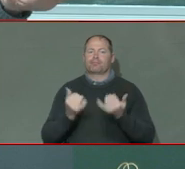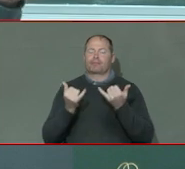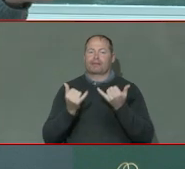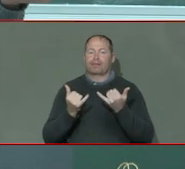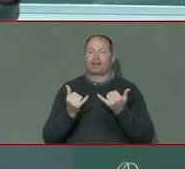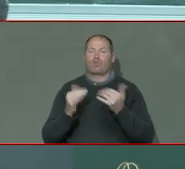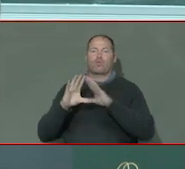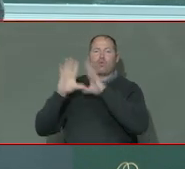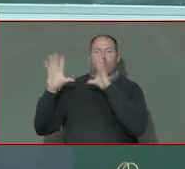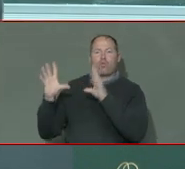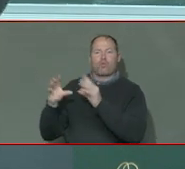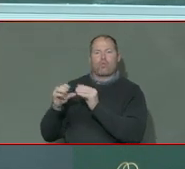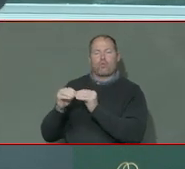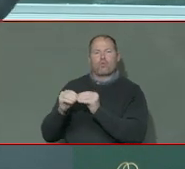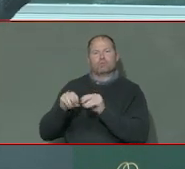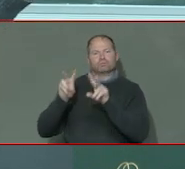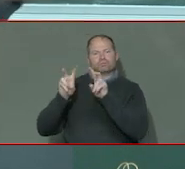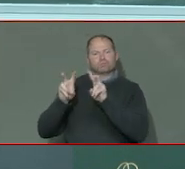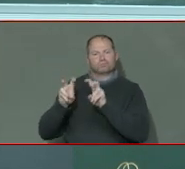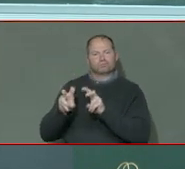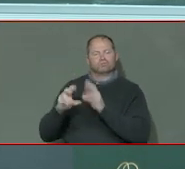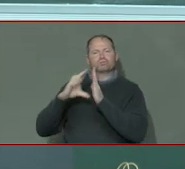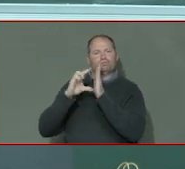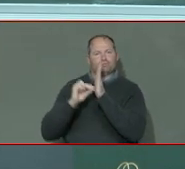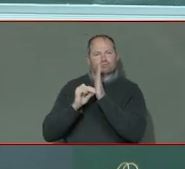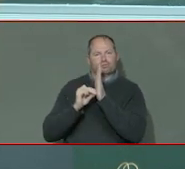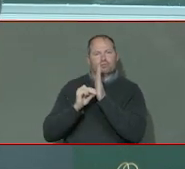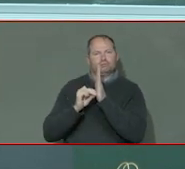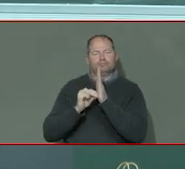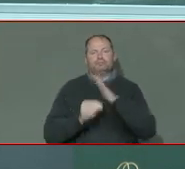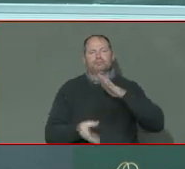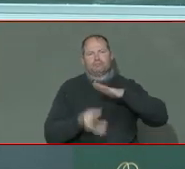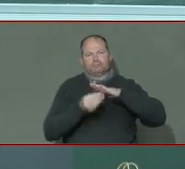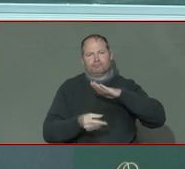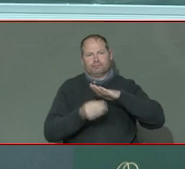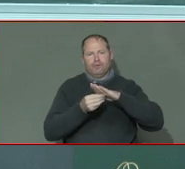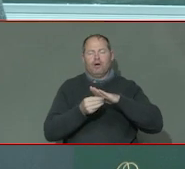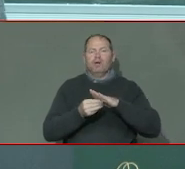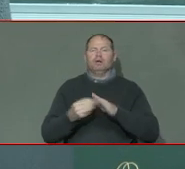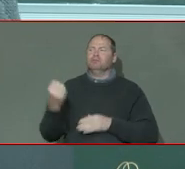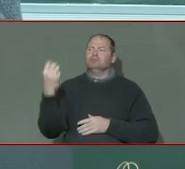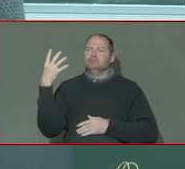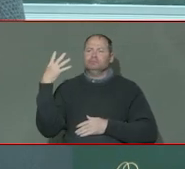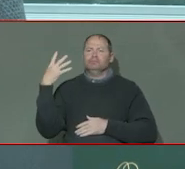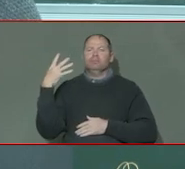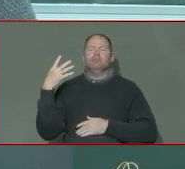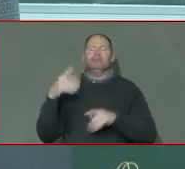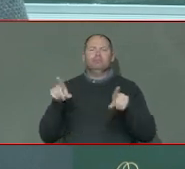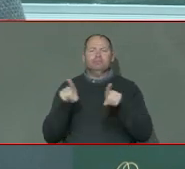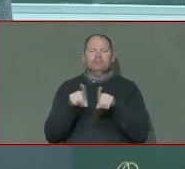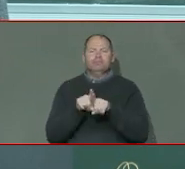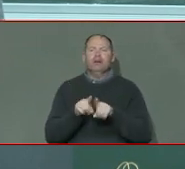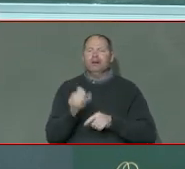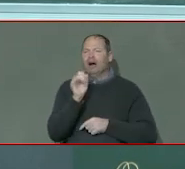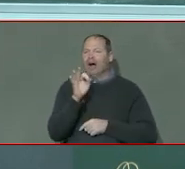also have the notes. It's the same that's on the board. So don't worry about writing down. Only when I say something's important or you